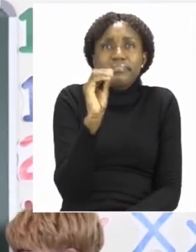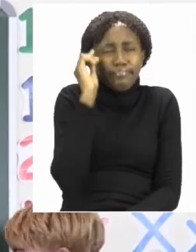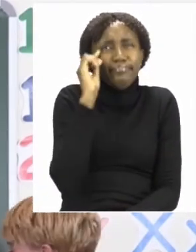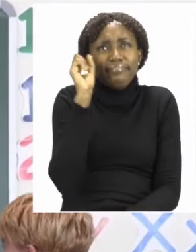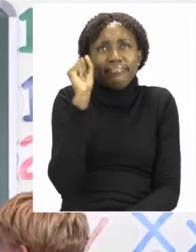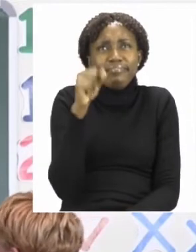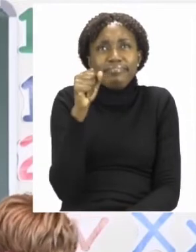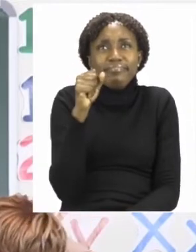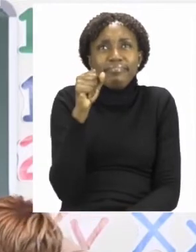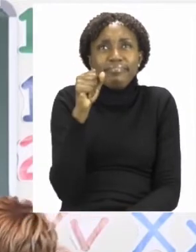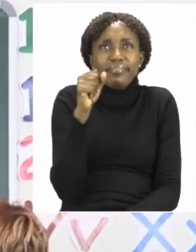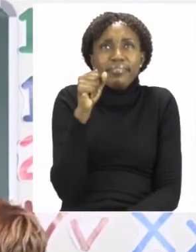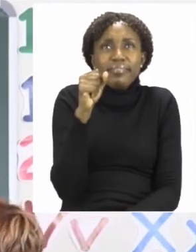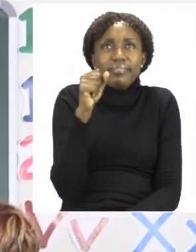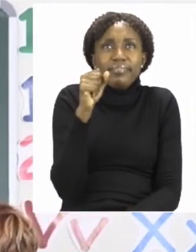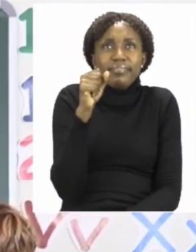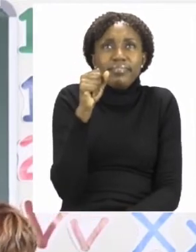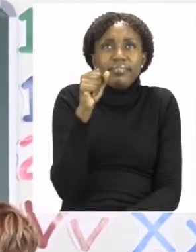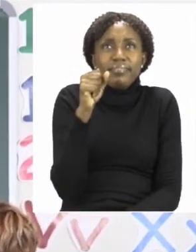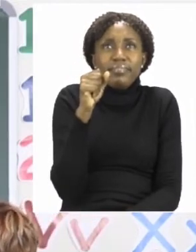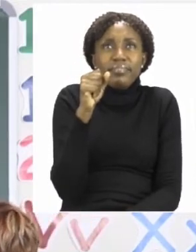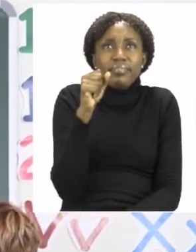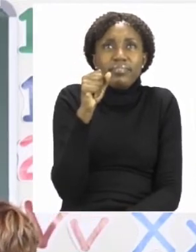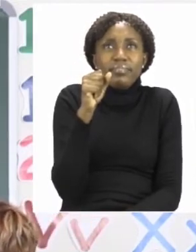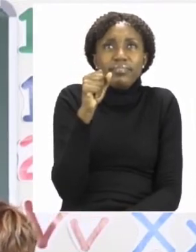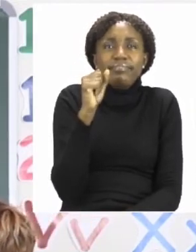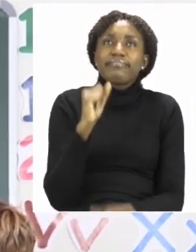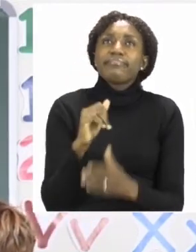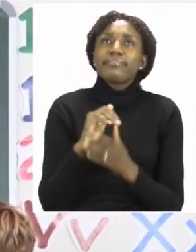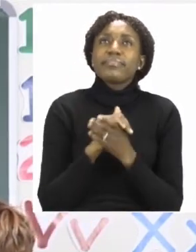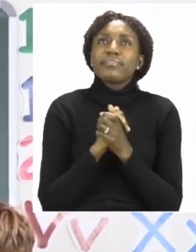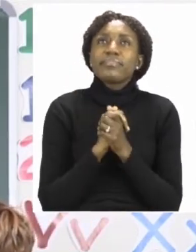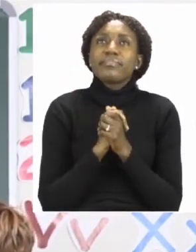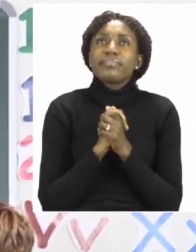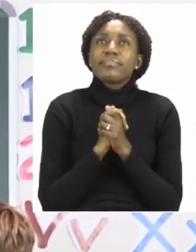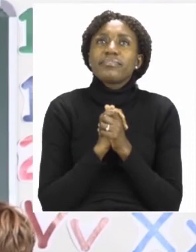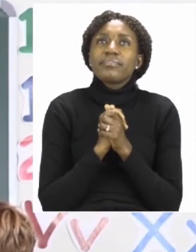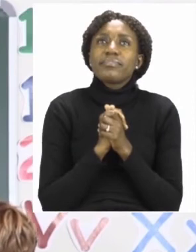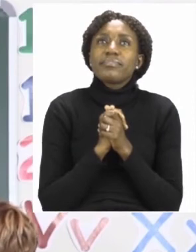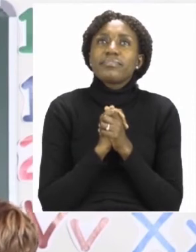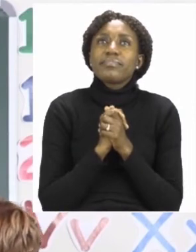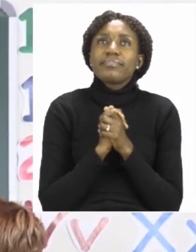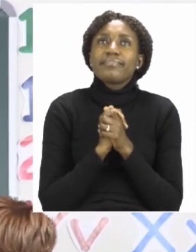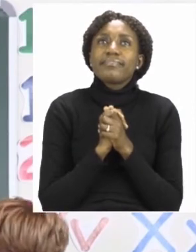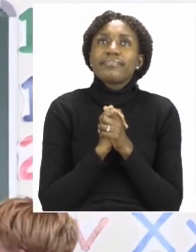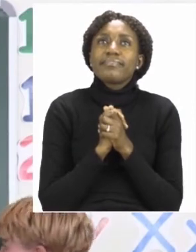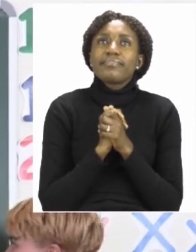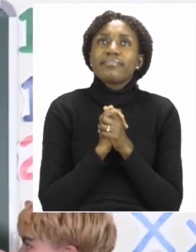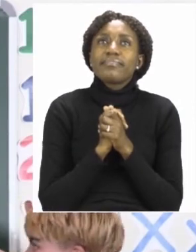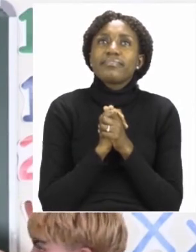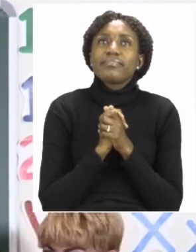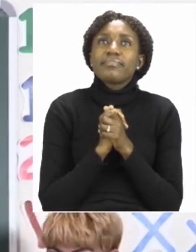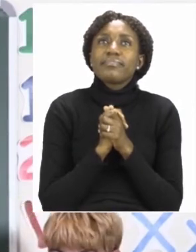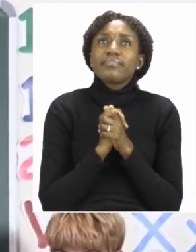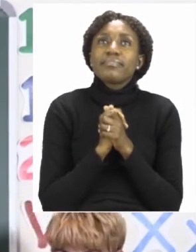so too so let's see if it fits in here do you think